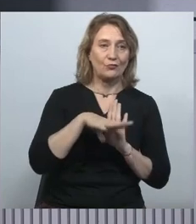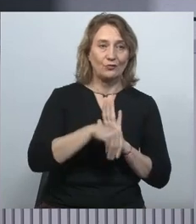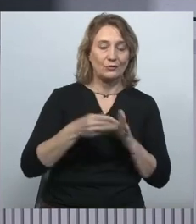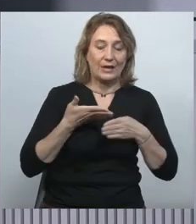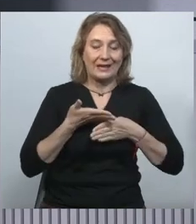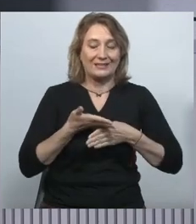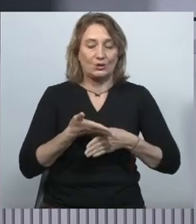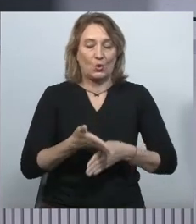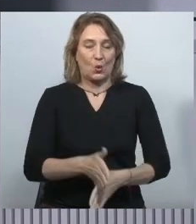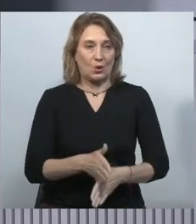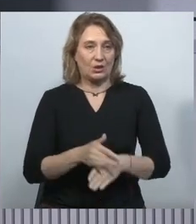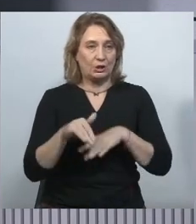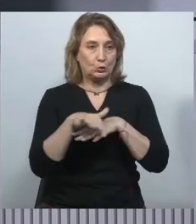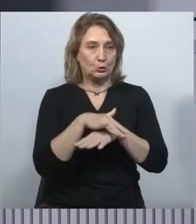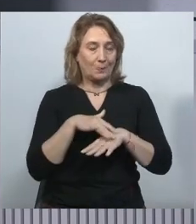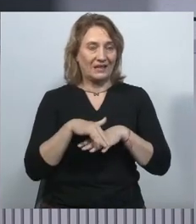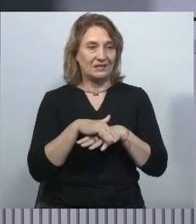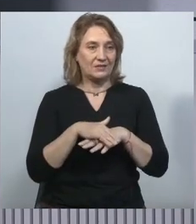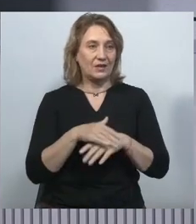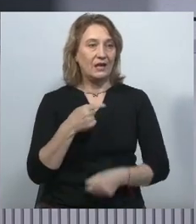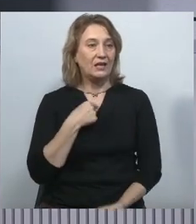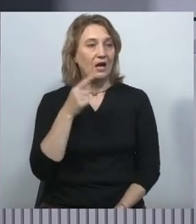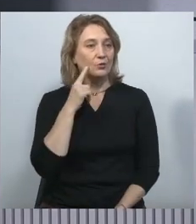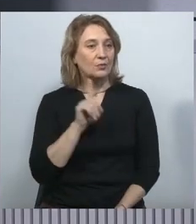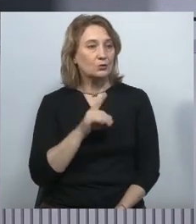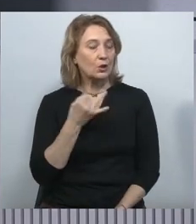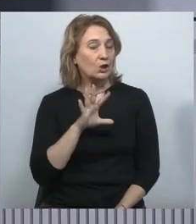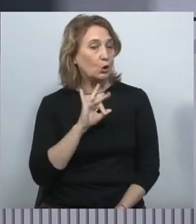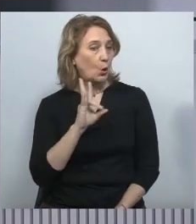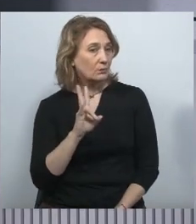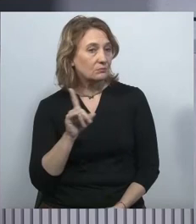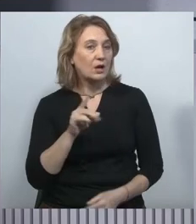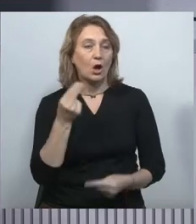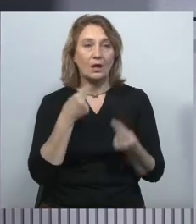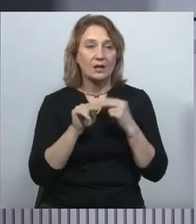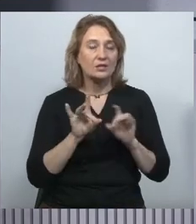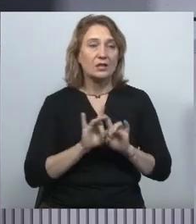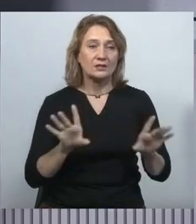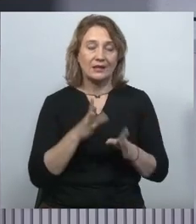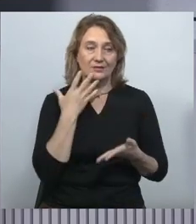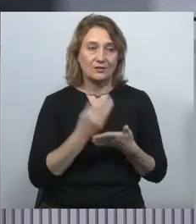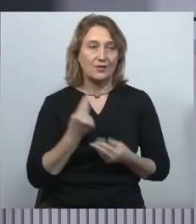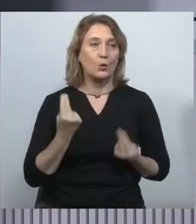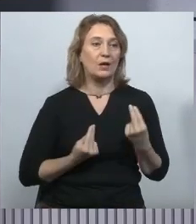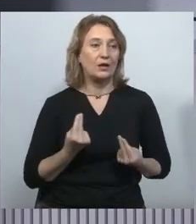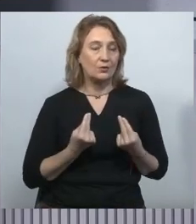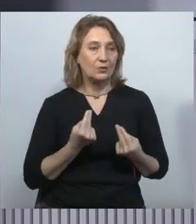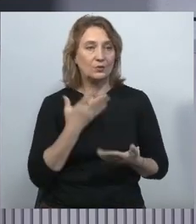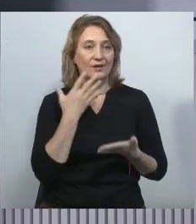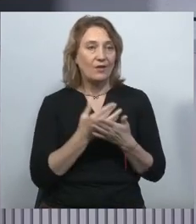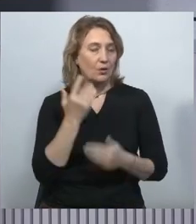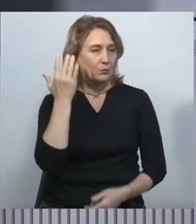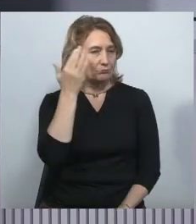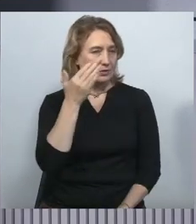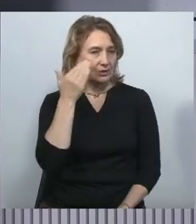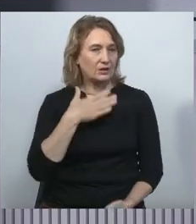can actually bring disorder in the society by your actions. I think that Jon can describe his game